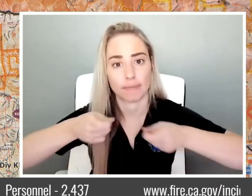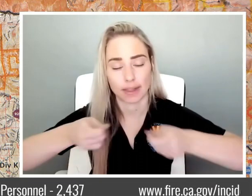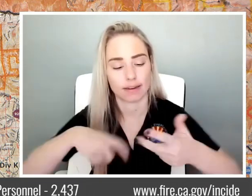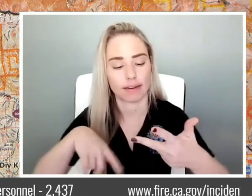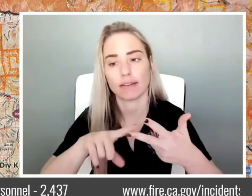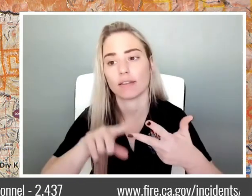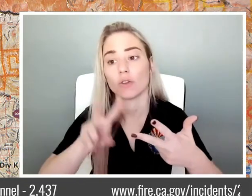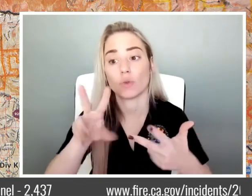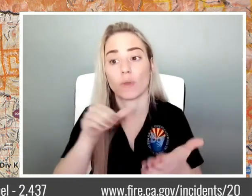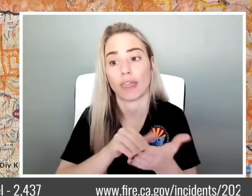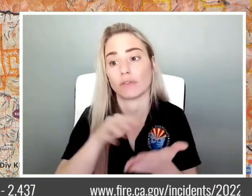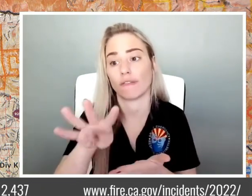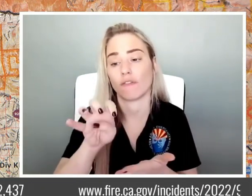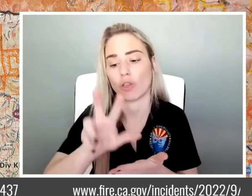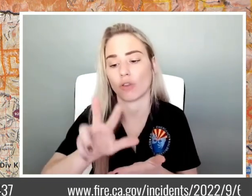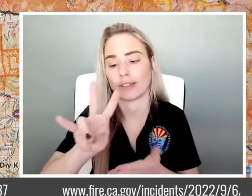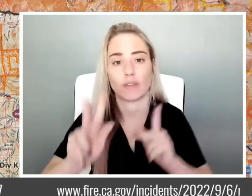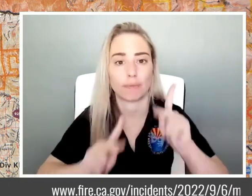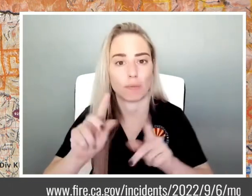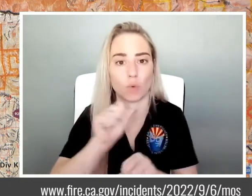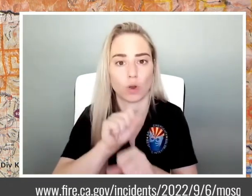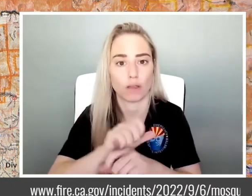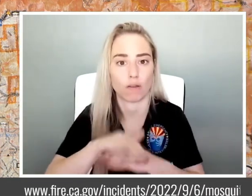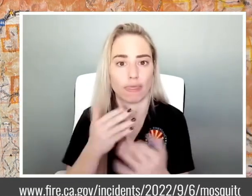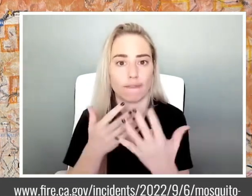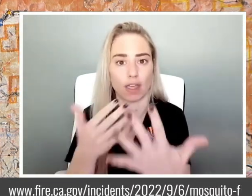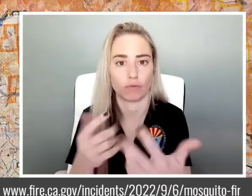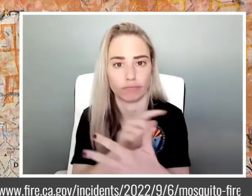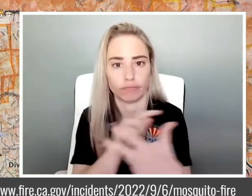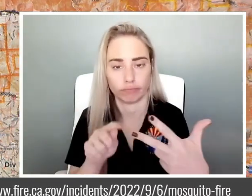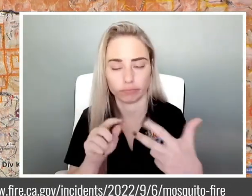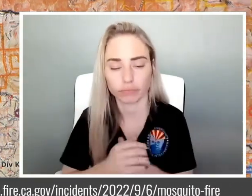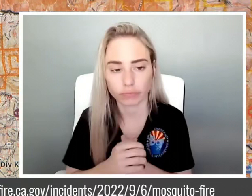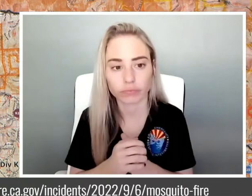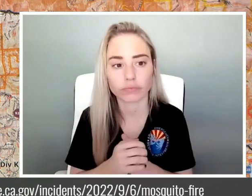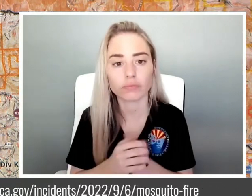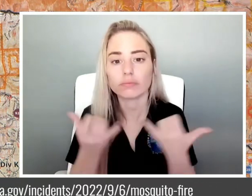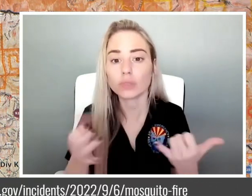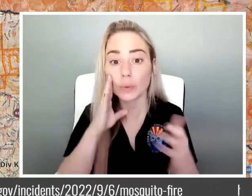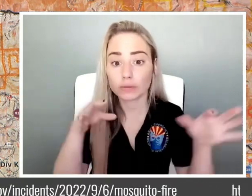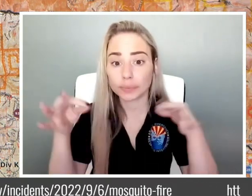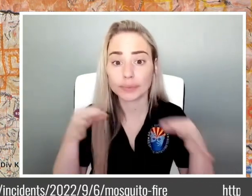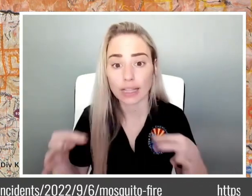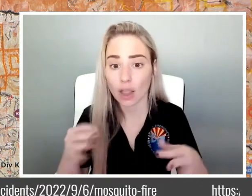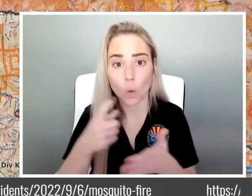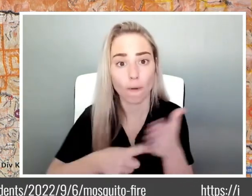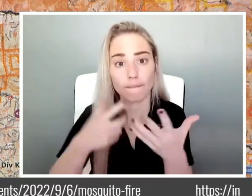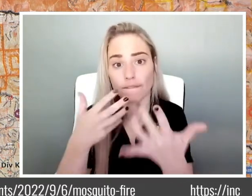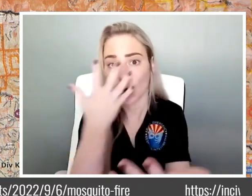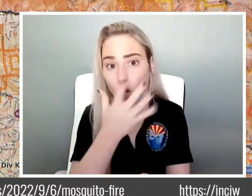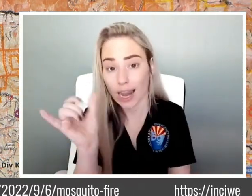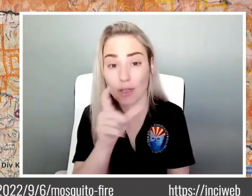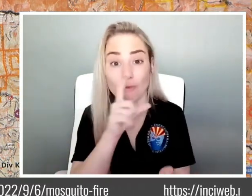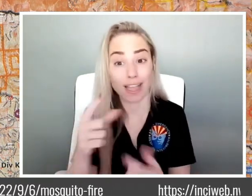is 2,437 personnel. As far as the situation on the ground, the key word for the last 48 hours has